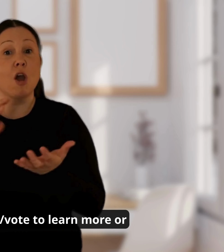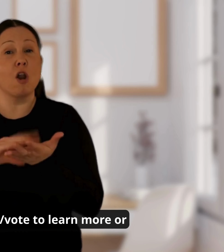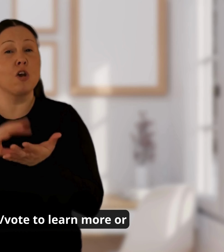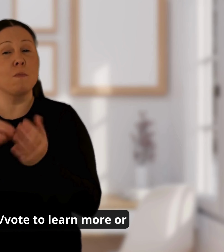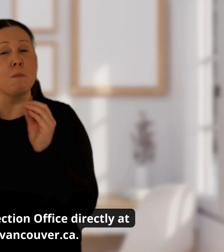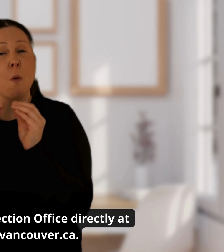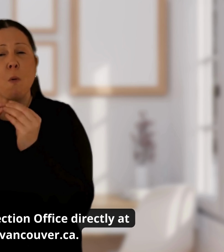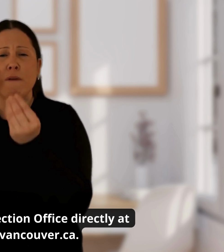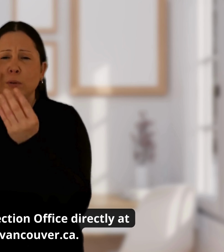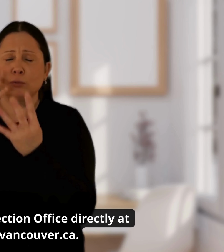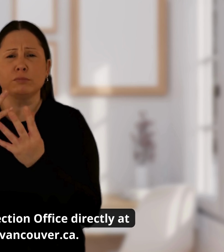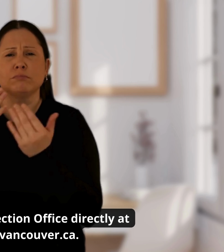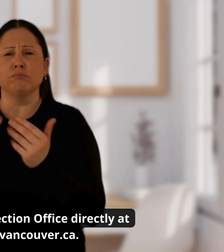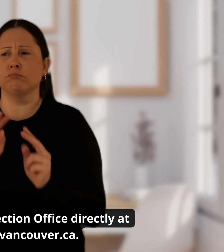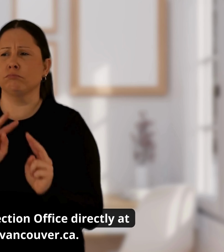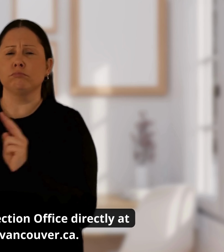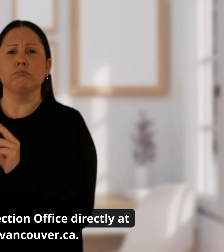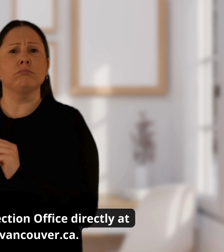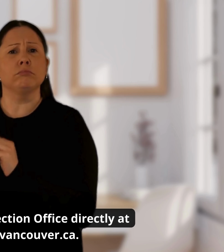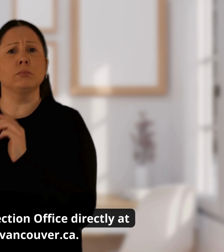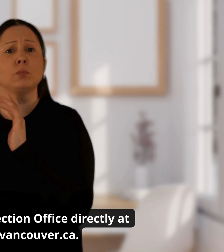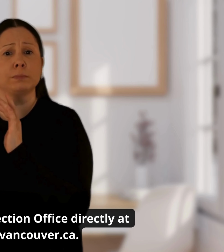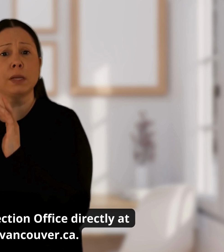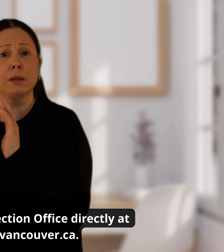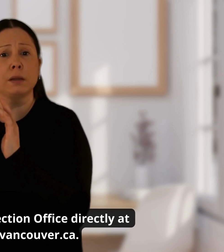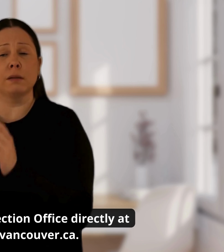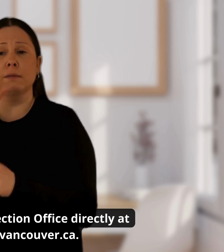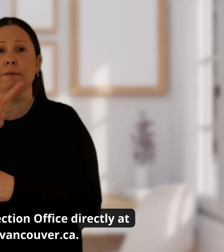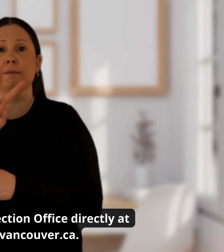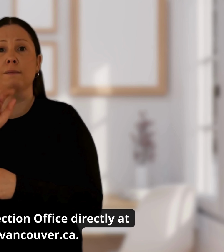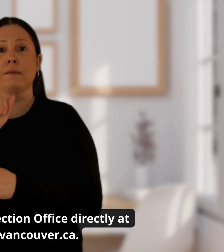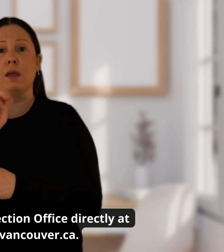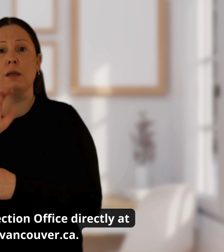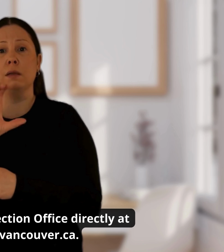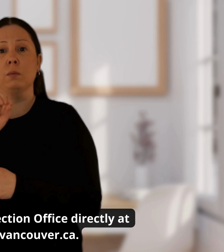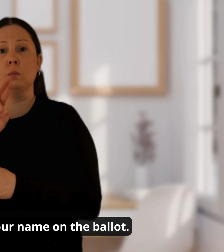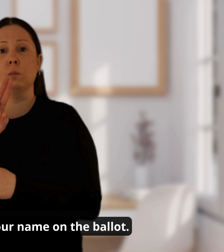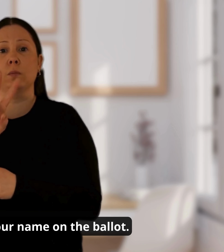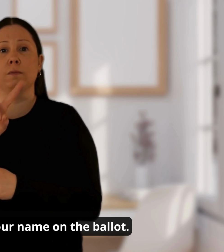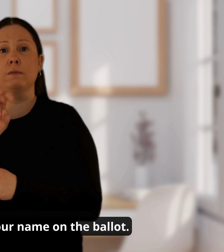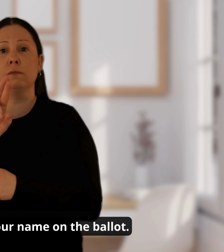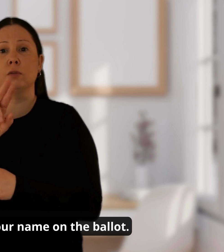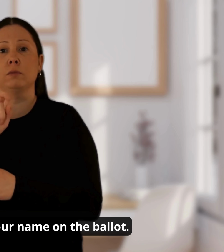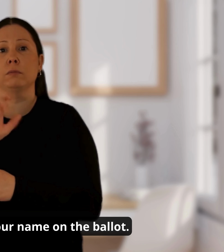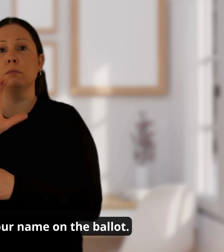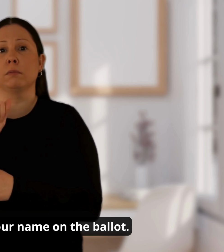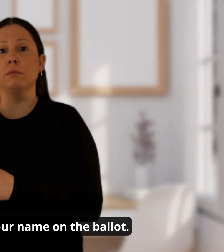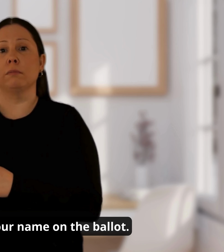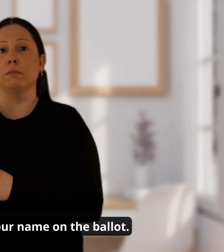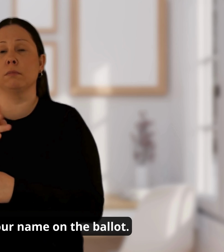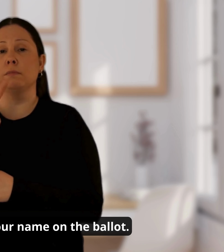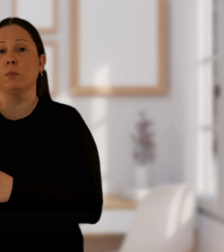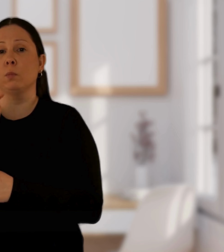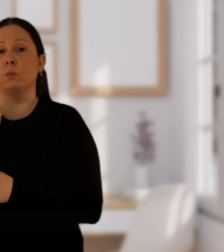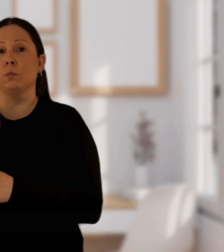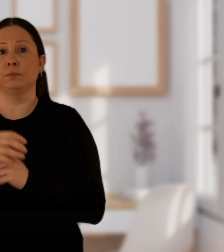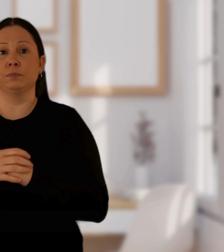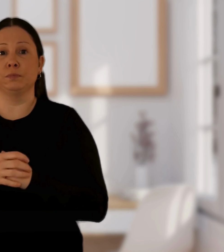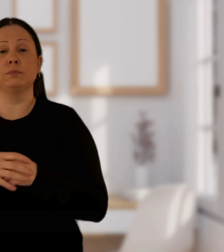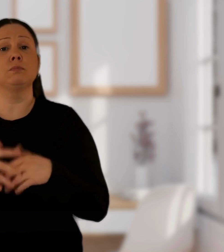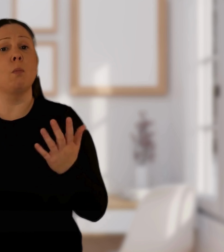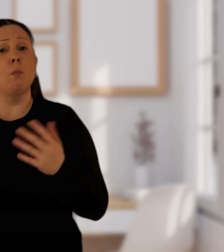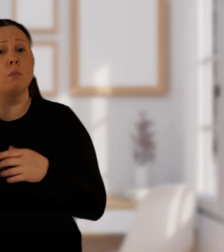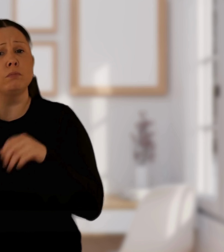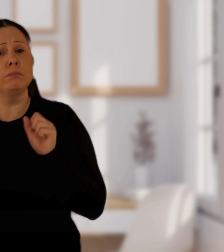vancouver.ca/vote to learn more, or reach out to the election office directly at election@vancouver.ca. We'd love to see your name on the ballot.